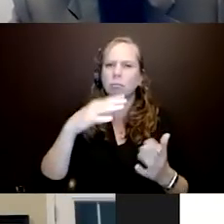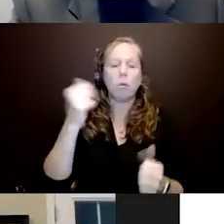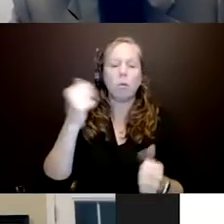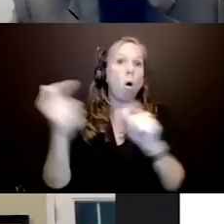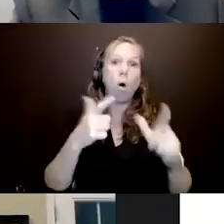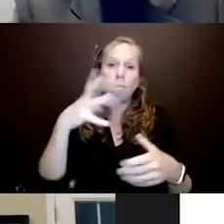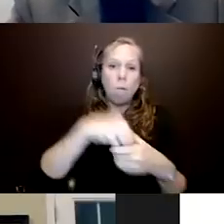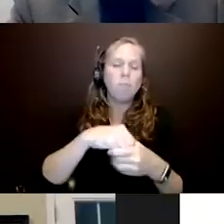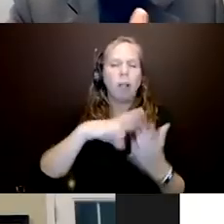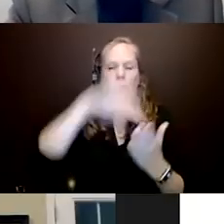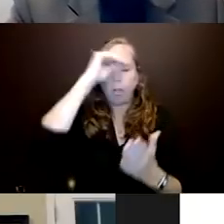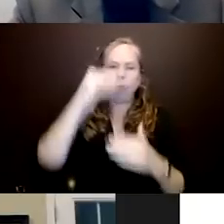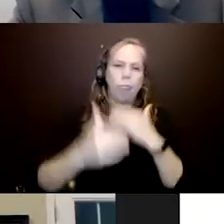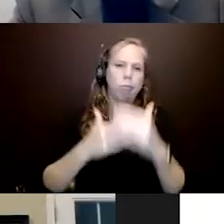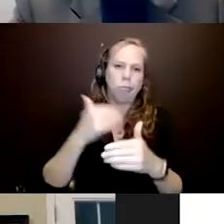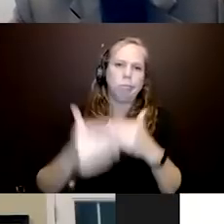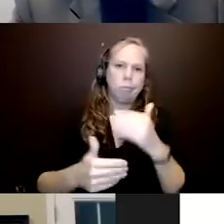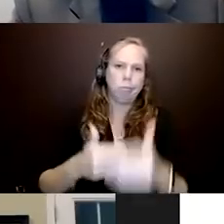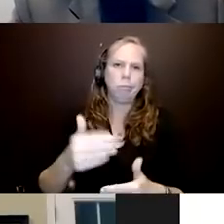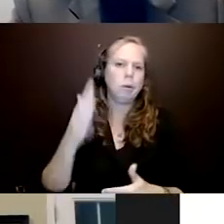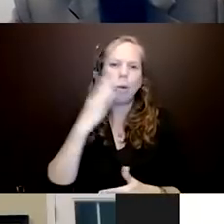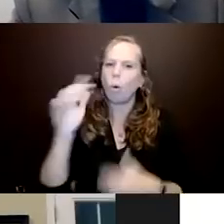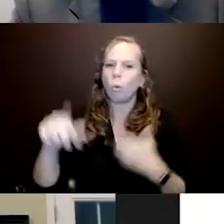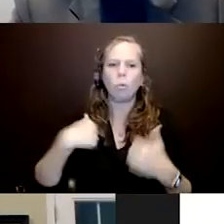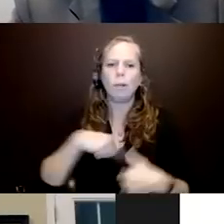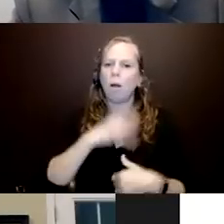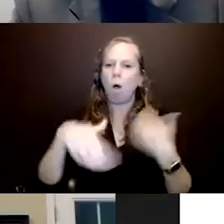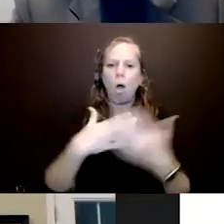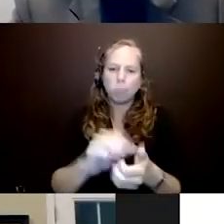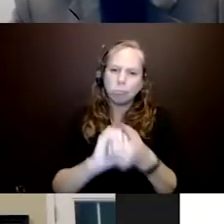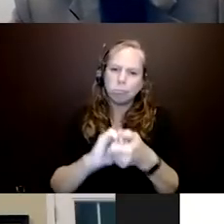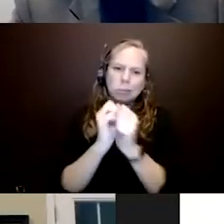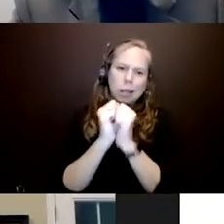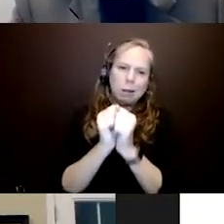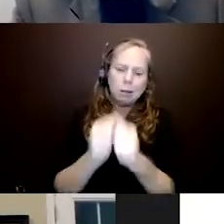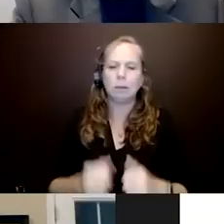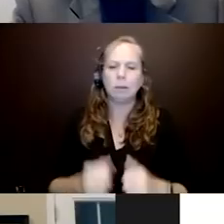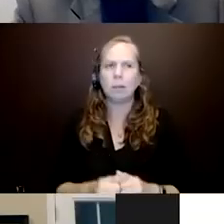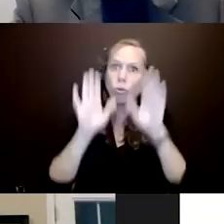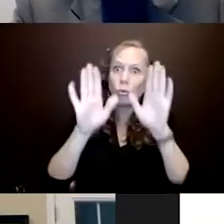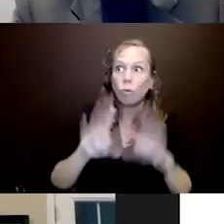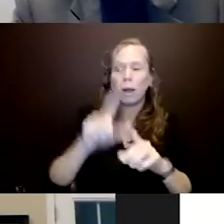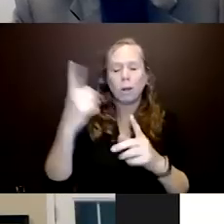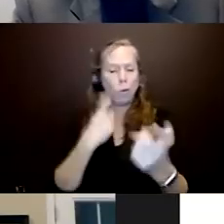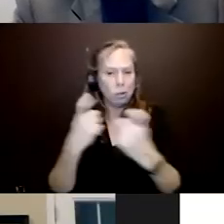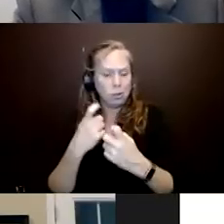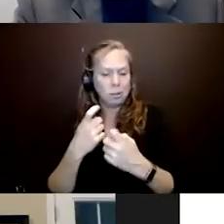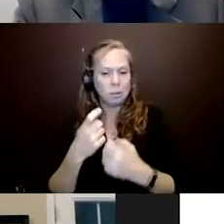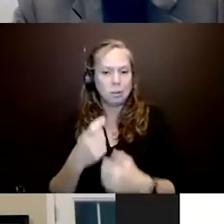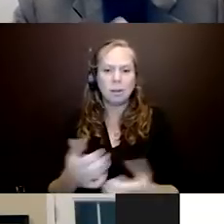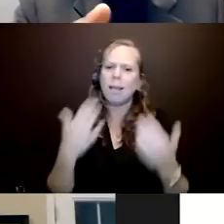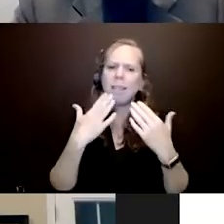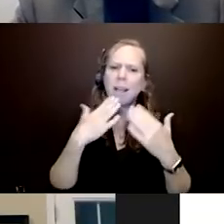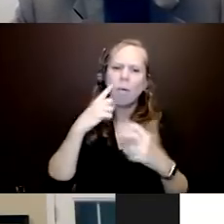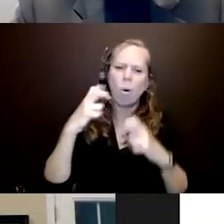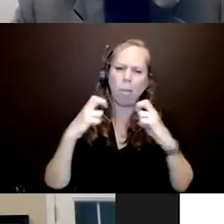And so just know that we're all in this together, but these are great questions. And I want to thank the thoroughness of the panel.